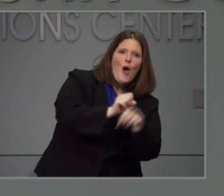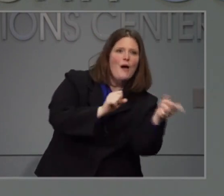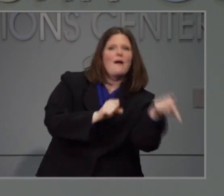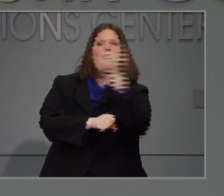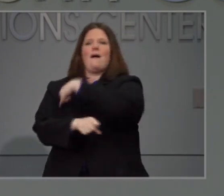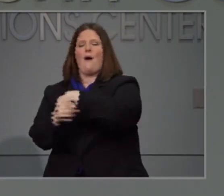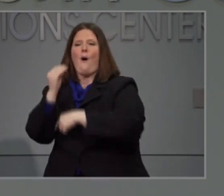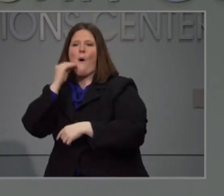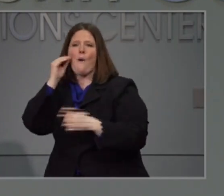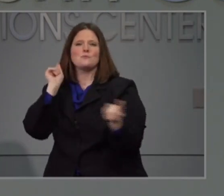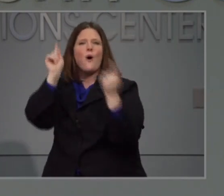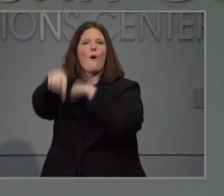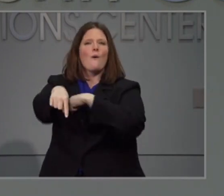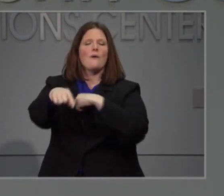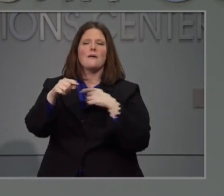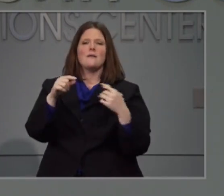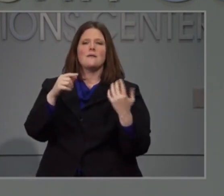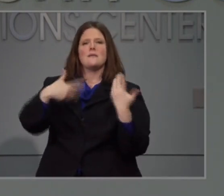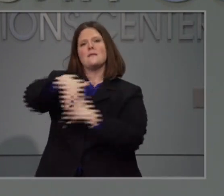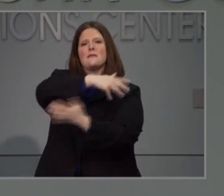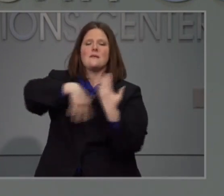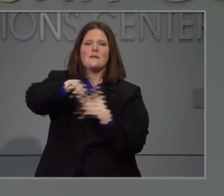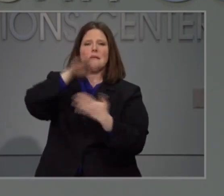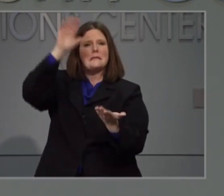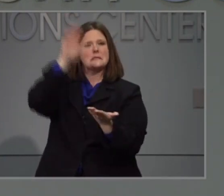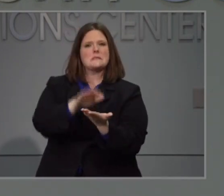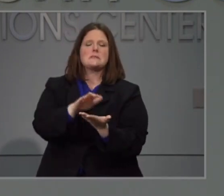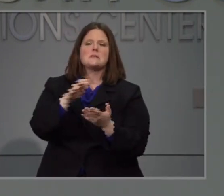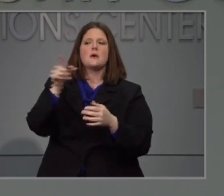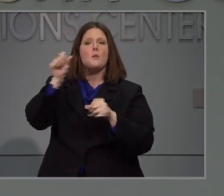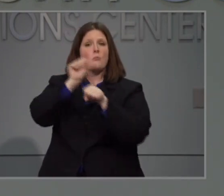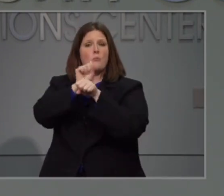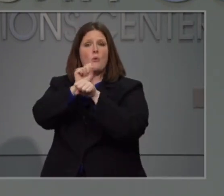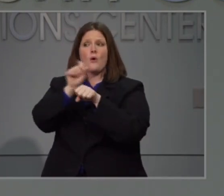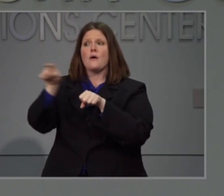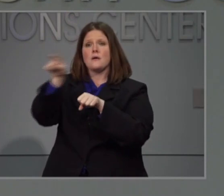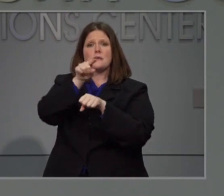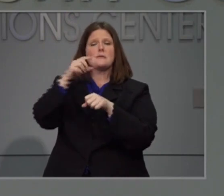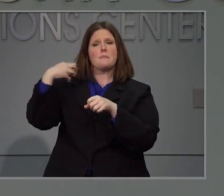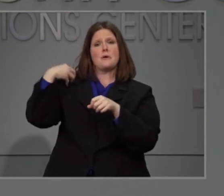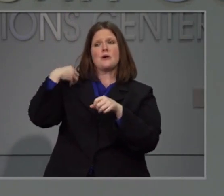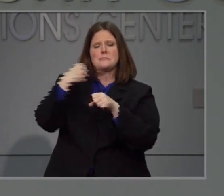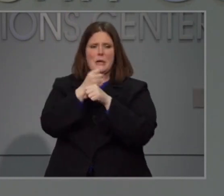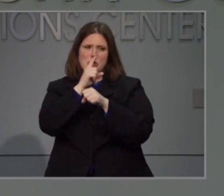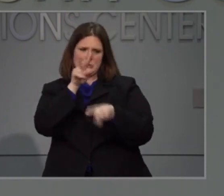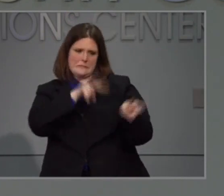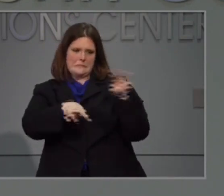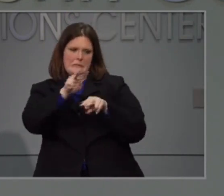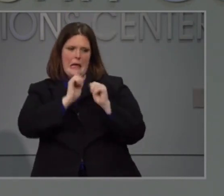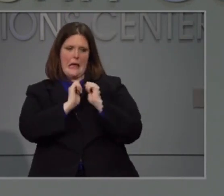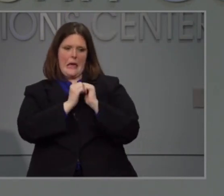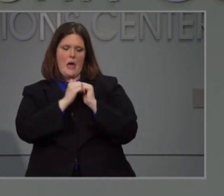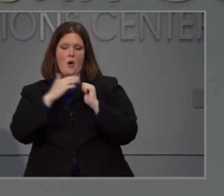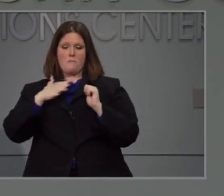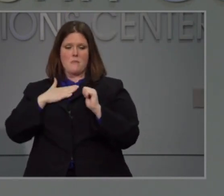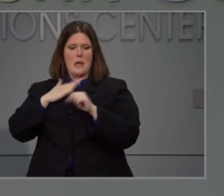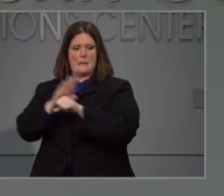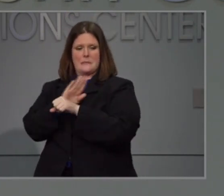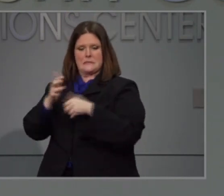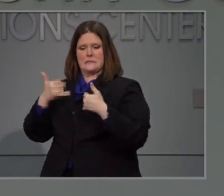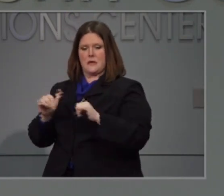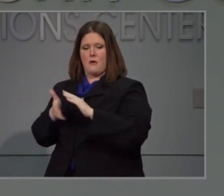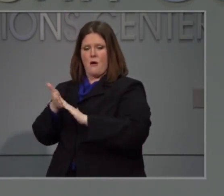being creative about making sure that their employees are safe but still getting their work done.